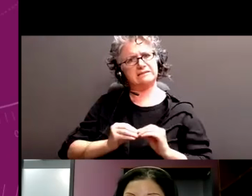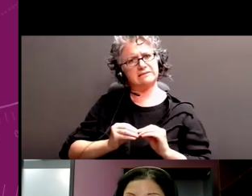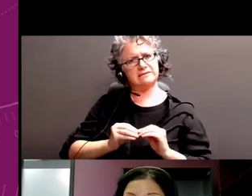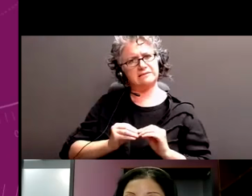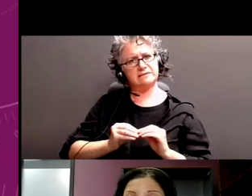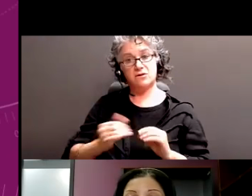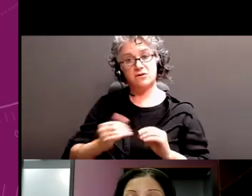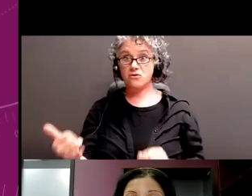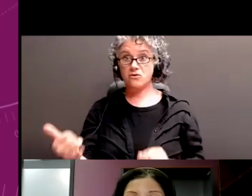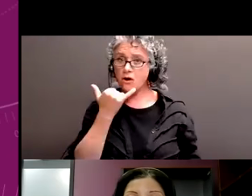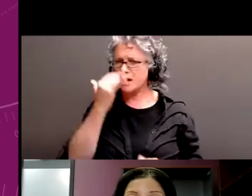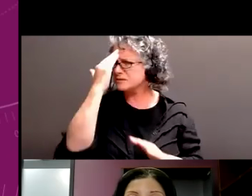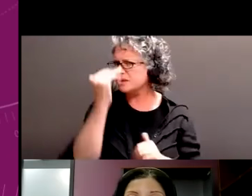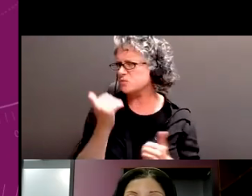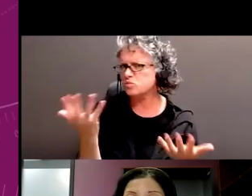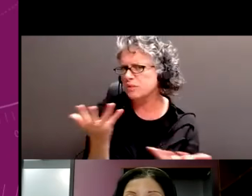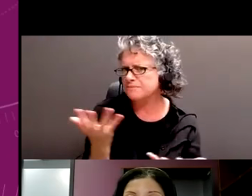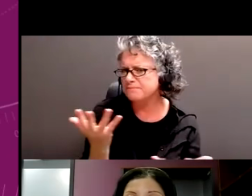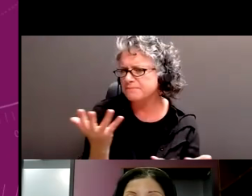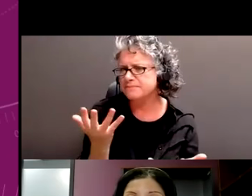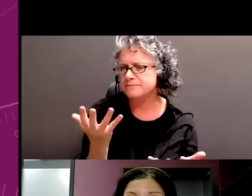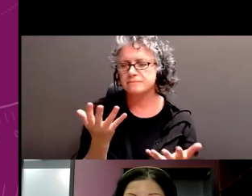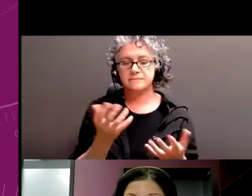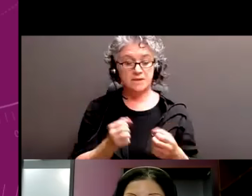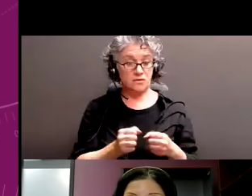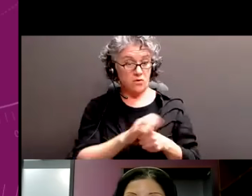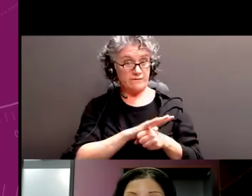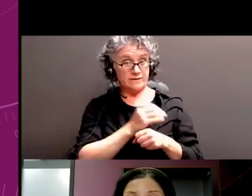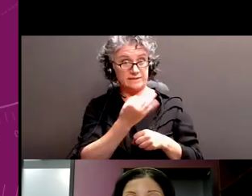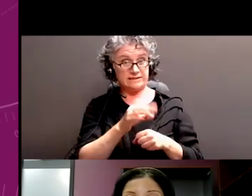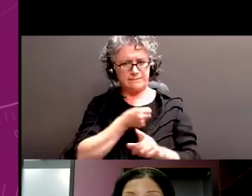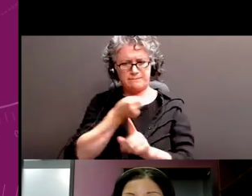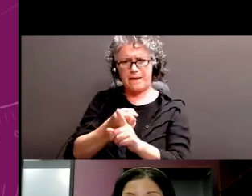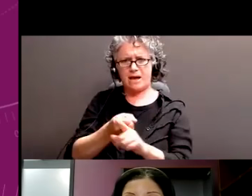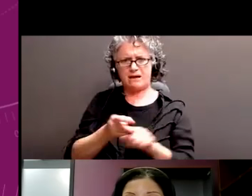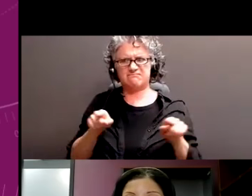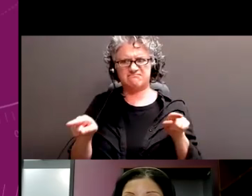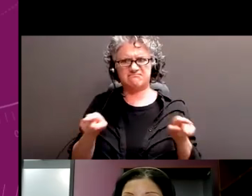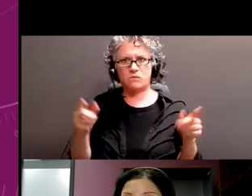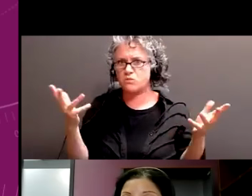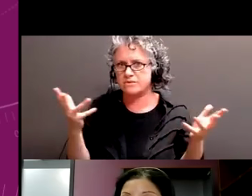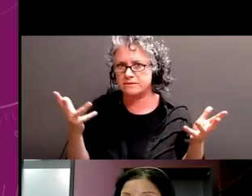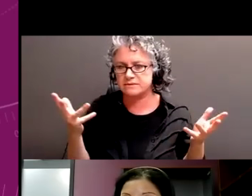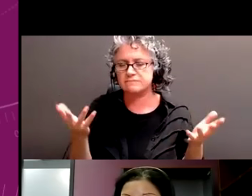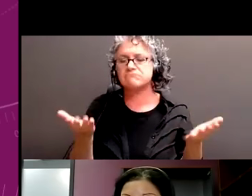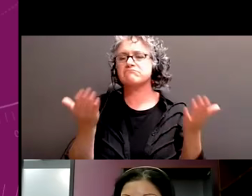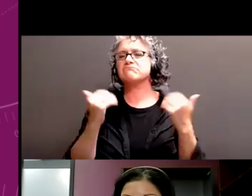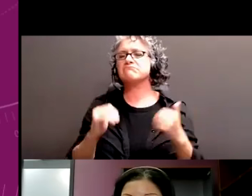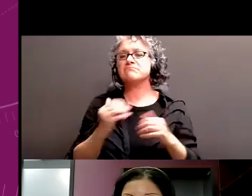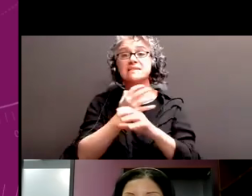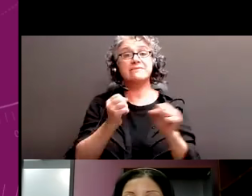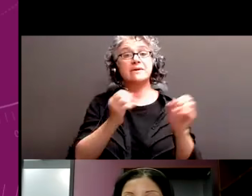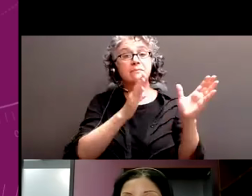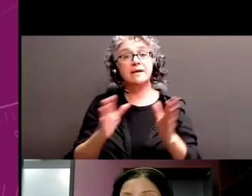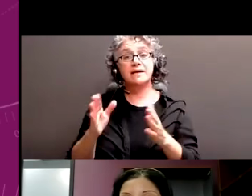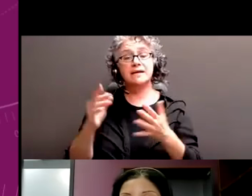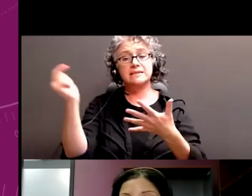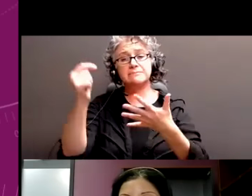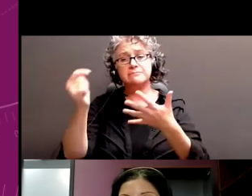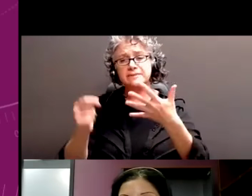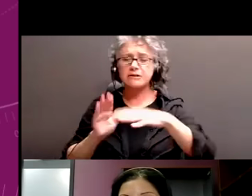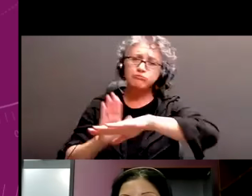Safety Line, the impact of COVID-19, some safety planning tips and strategies, as well